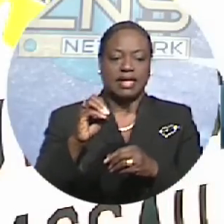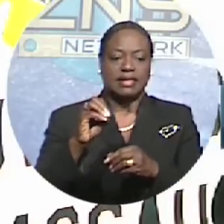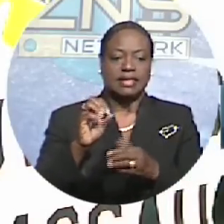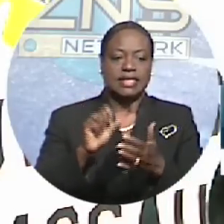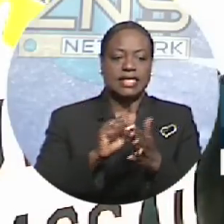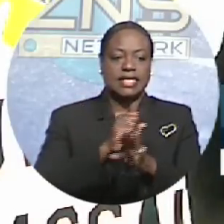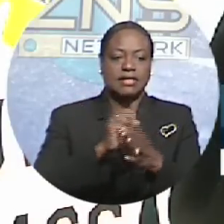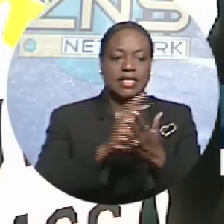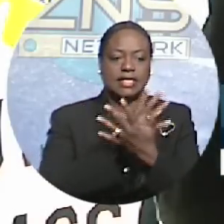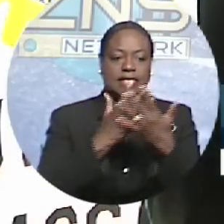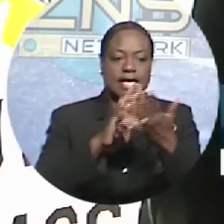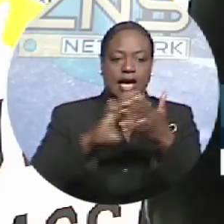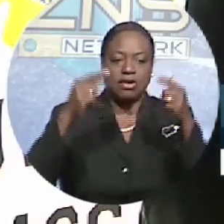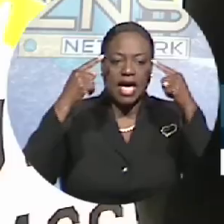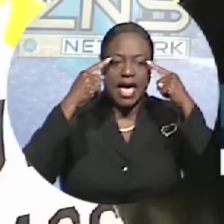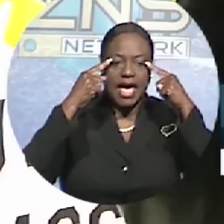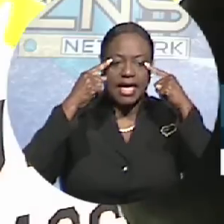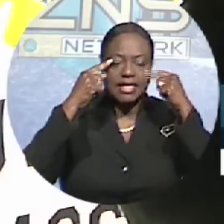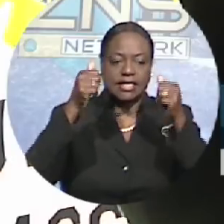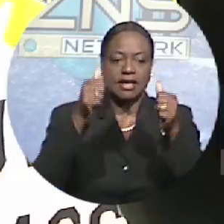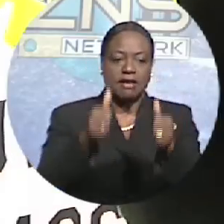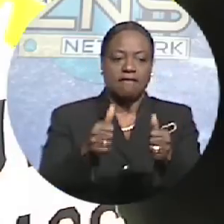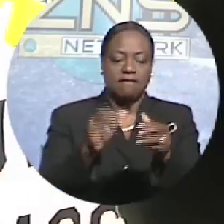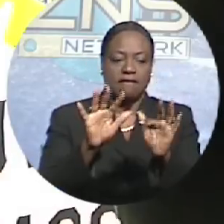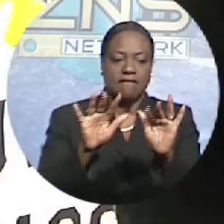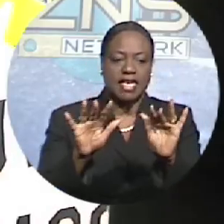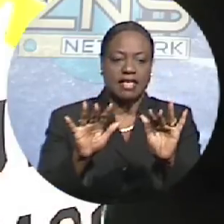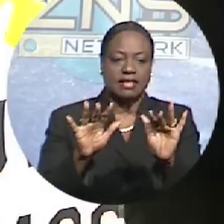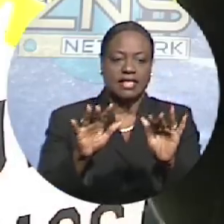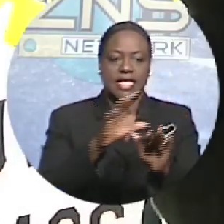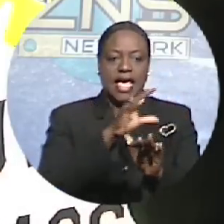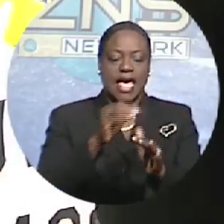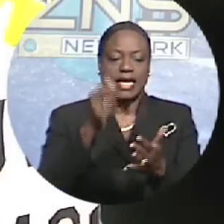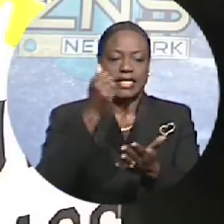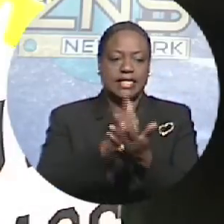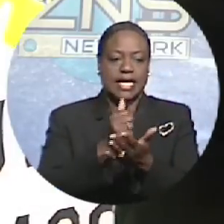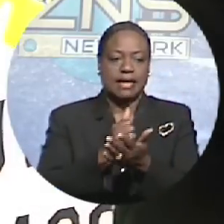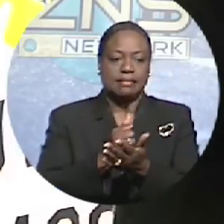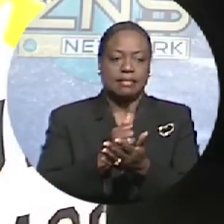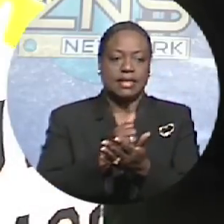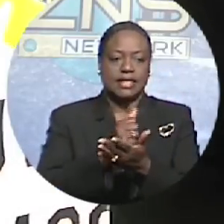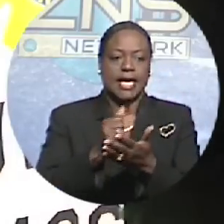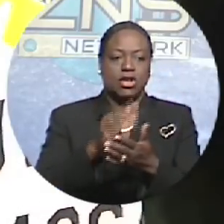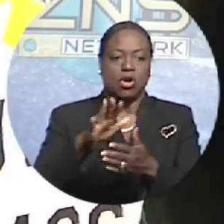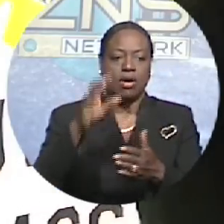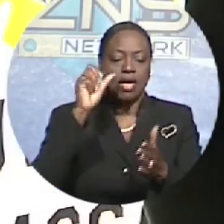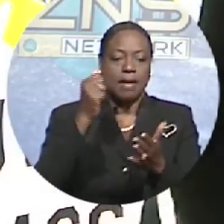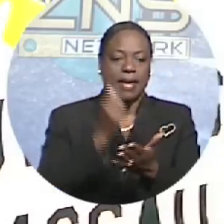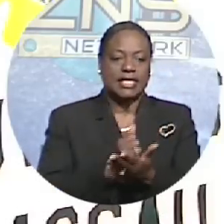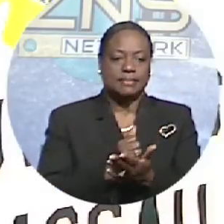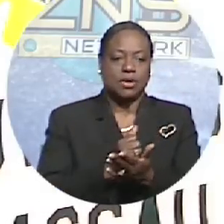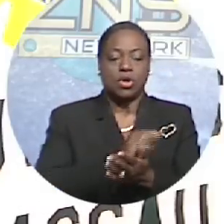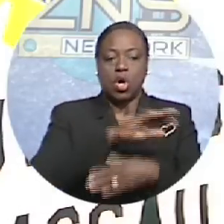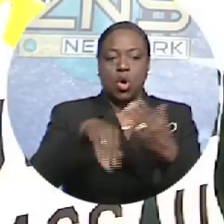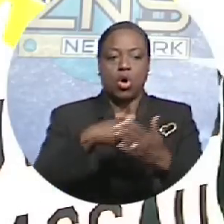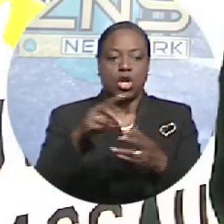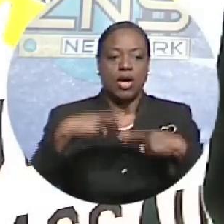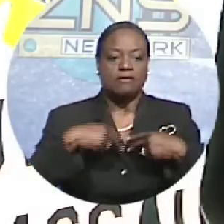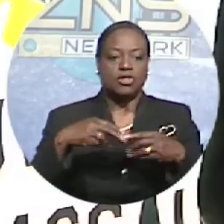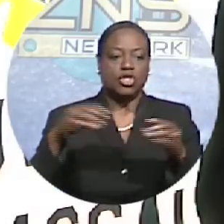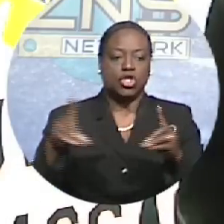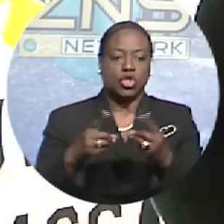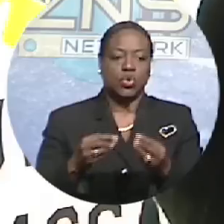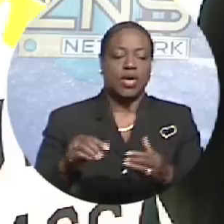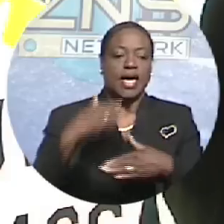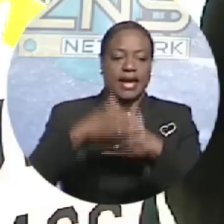passport, the visa, and that goes into a database. When you come back the next time, all you have to do is just